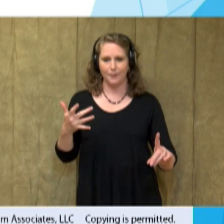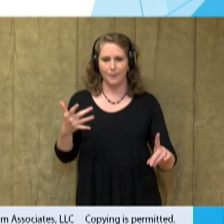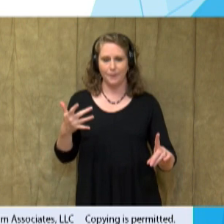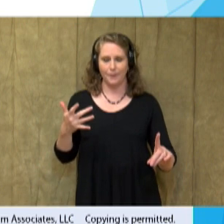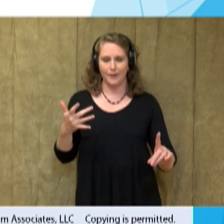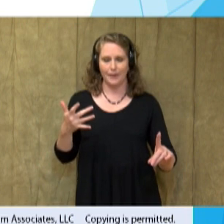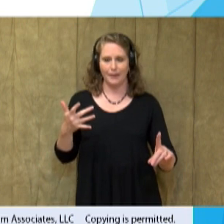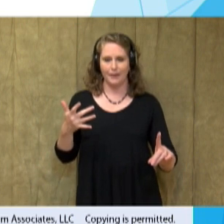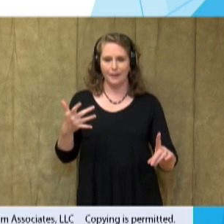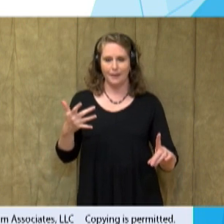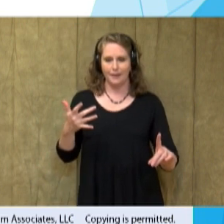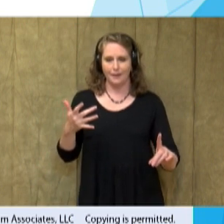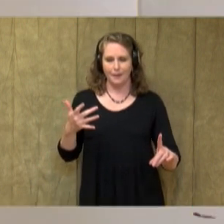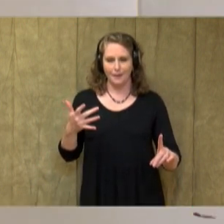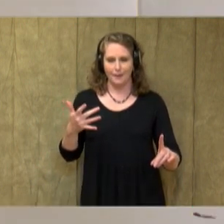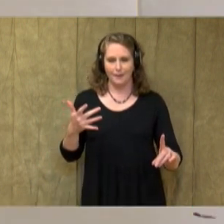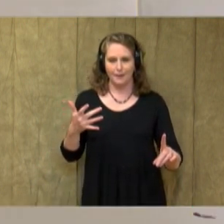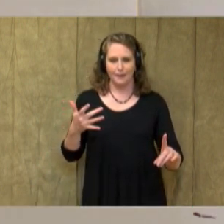instead of